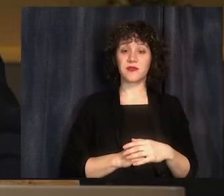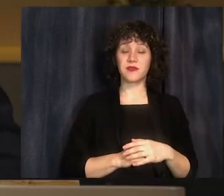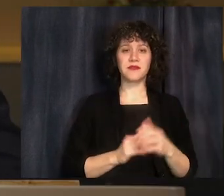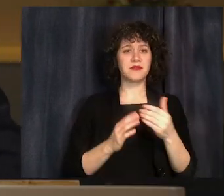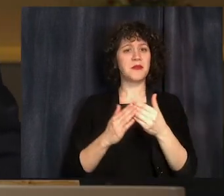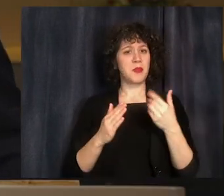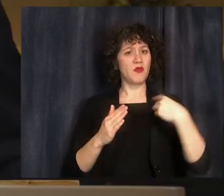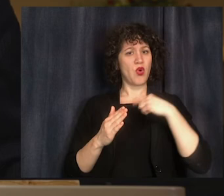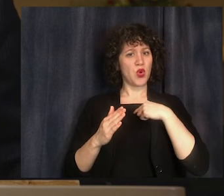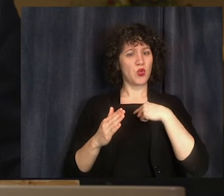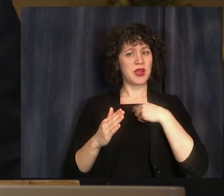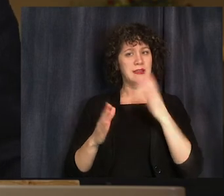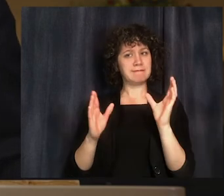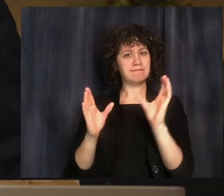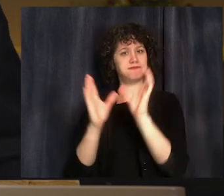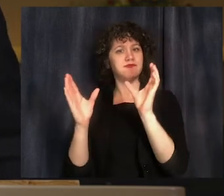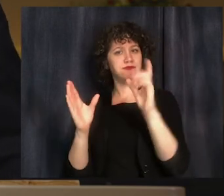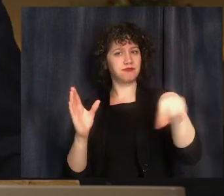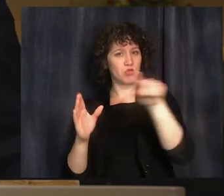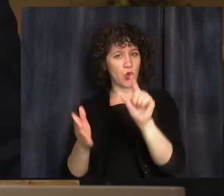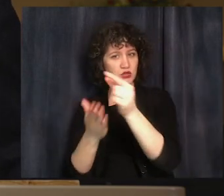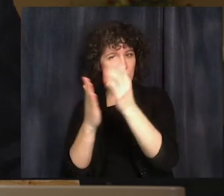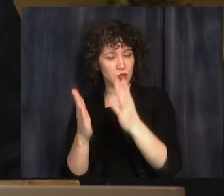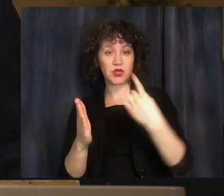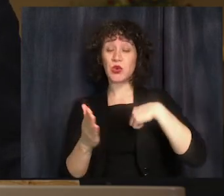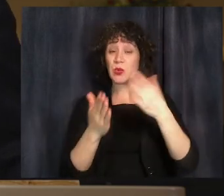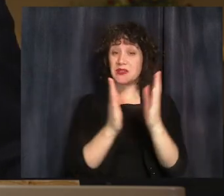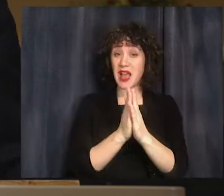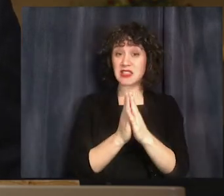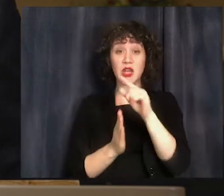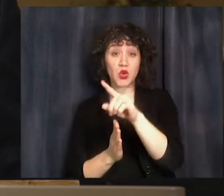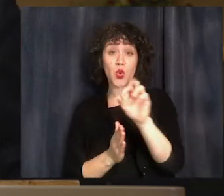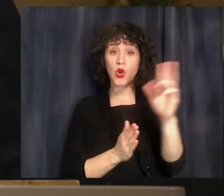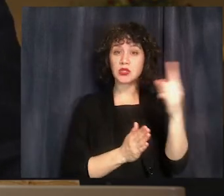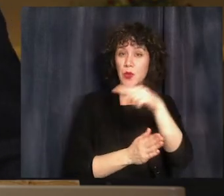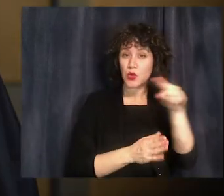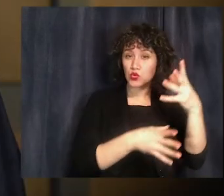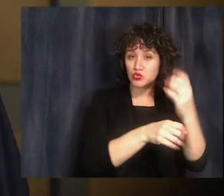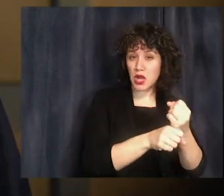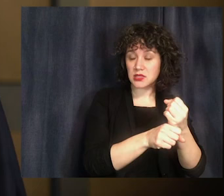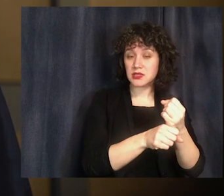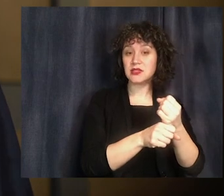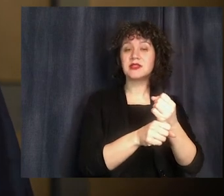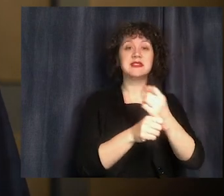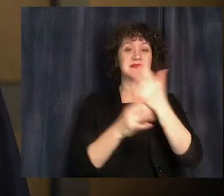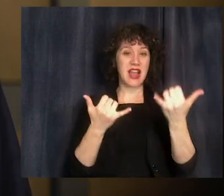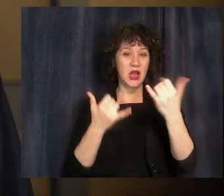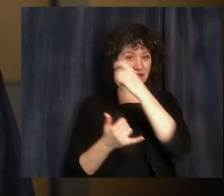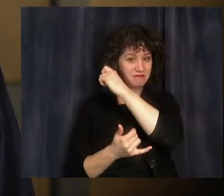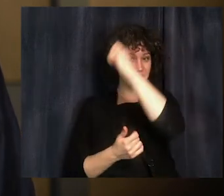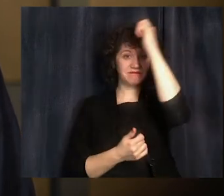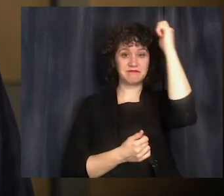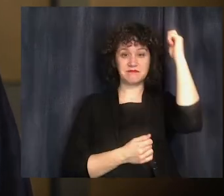Before we formally certify you as graduates, we would ask that either you or a trusted person in the room with you move your tassel